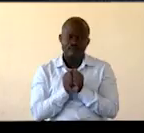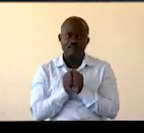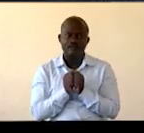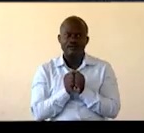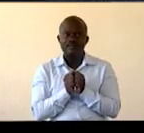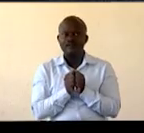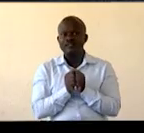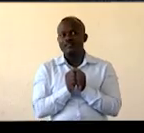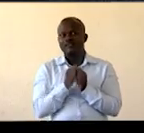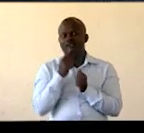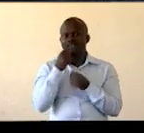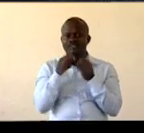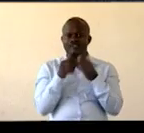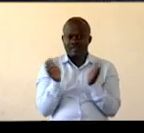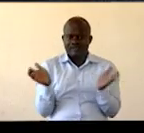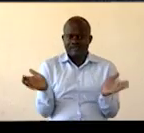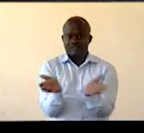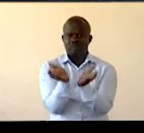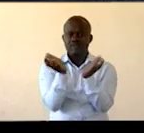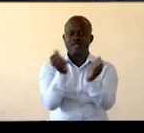This is a stimulus.